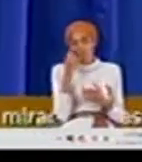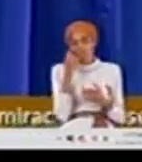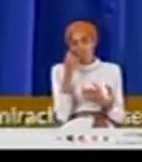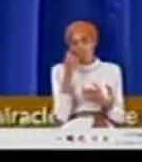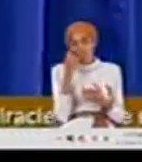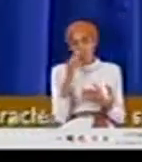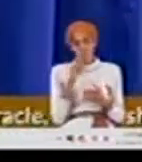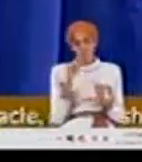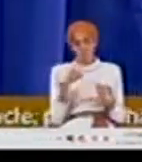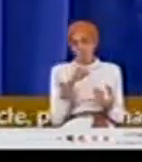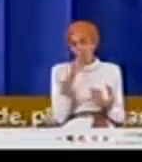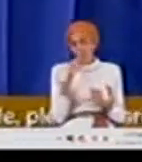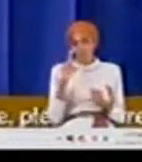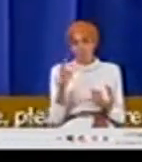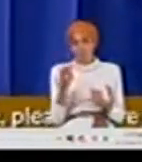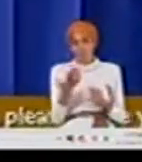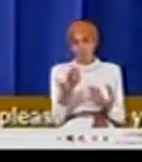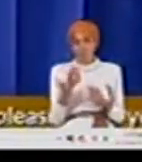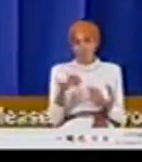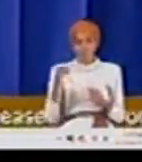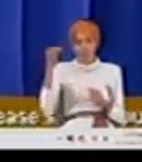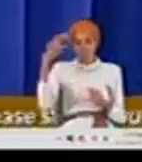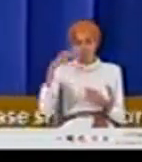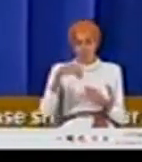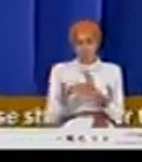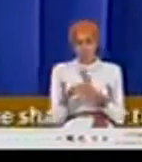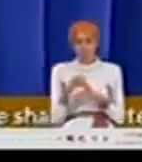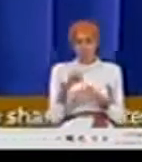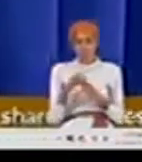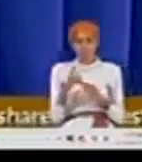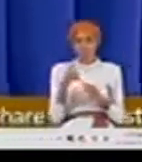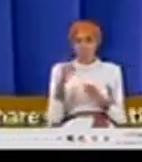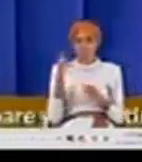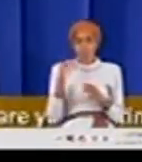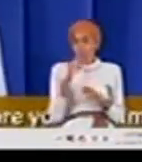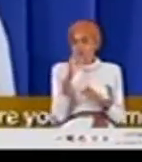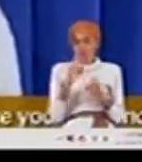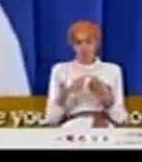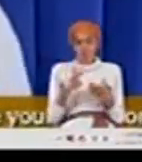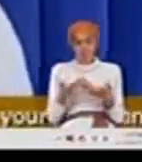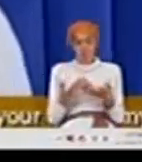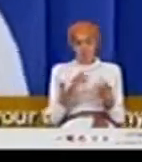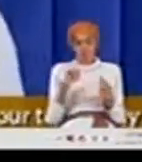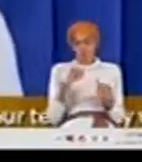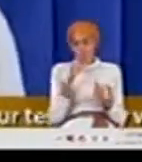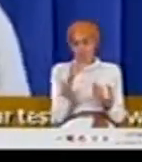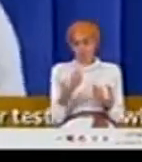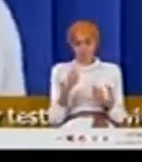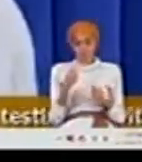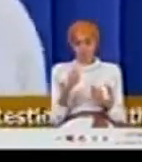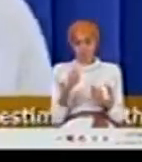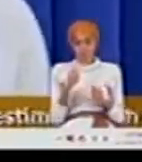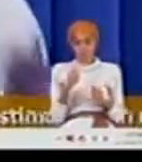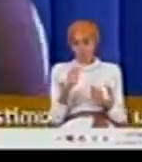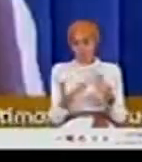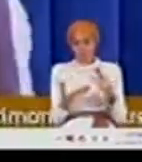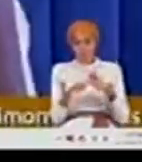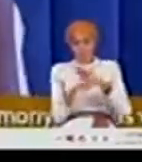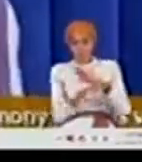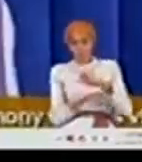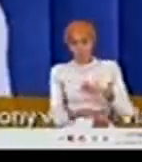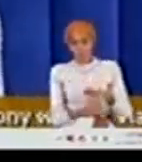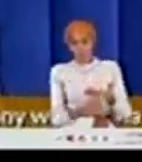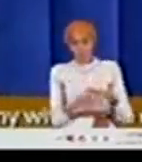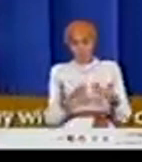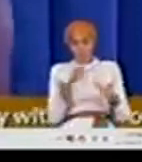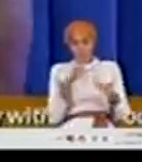use of the light in the night to read I can't even enter inside this if I'm walking under this s i tears will